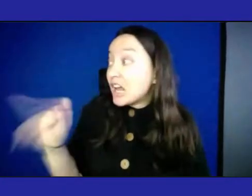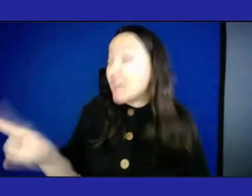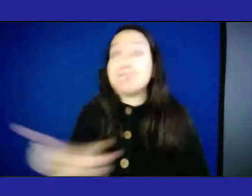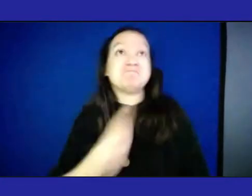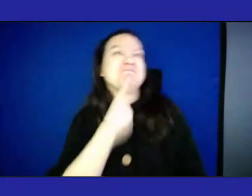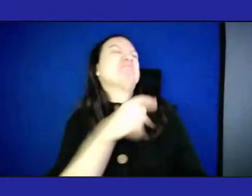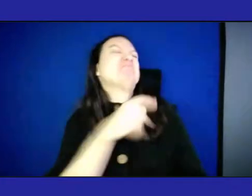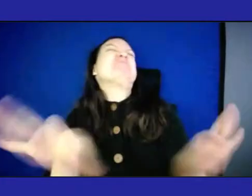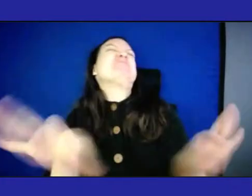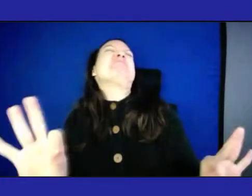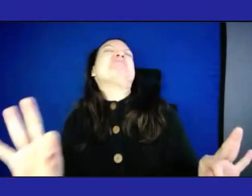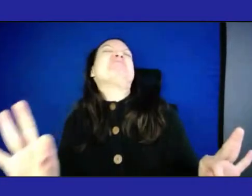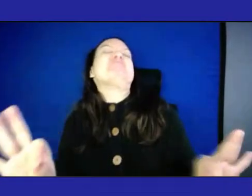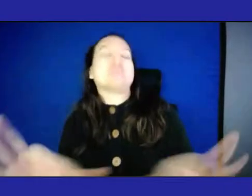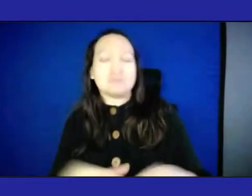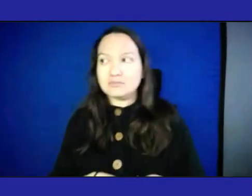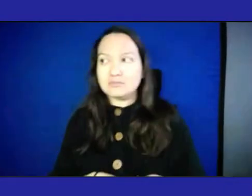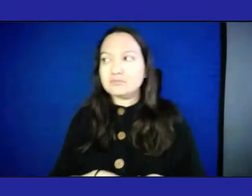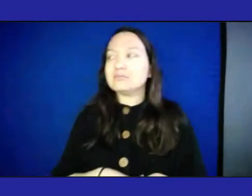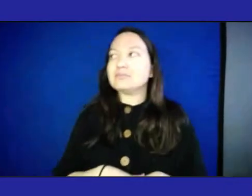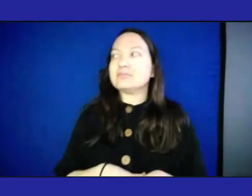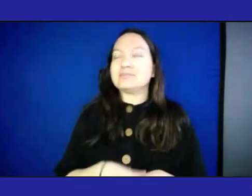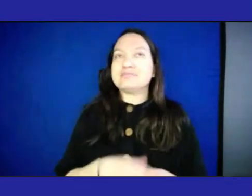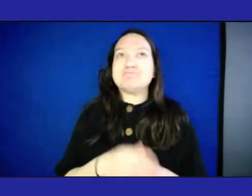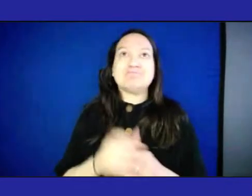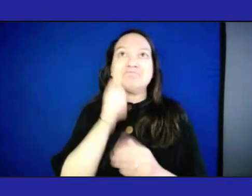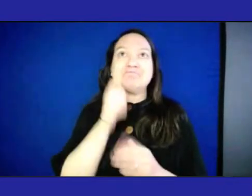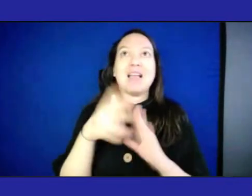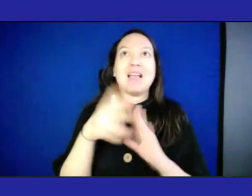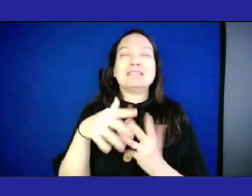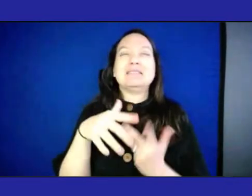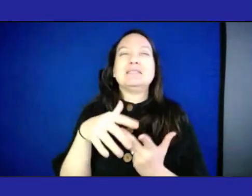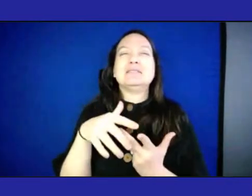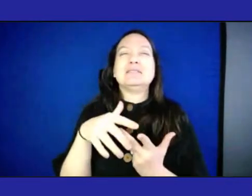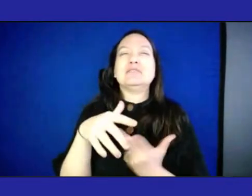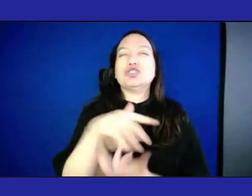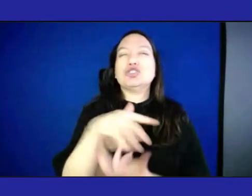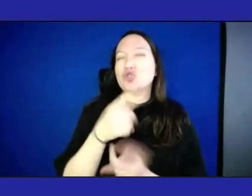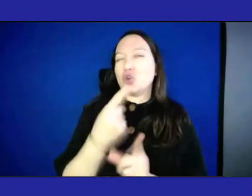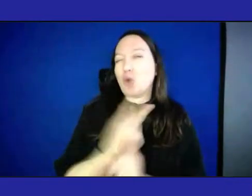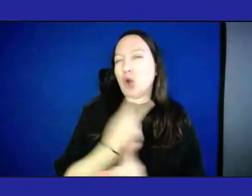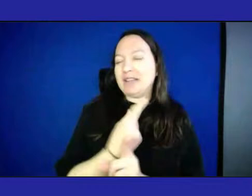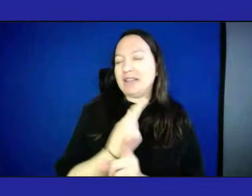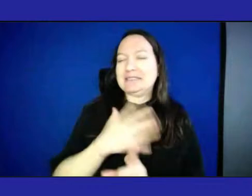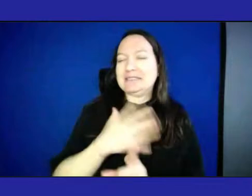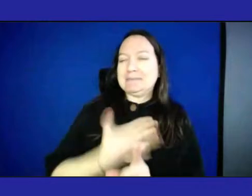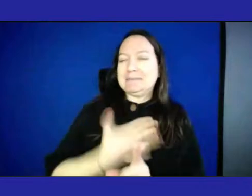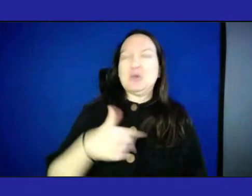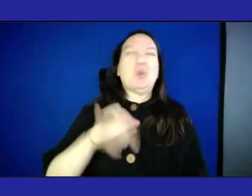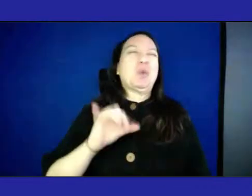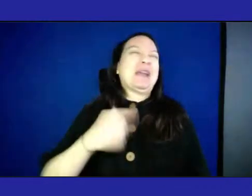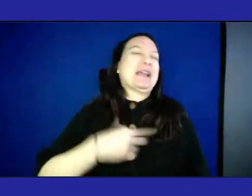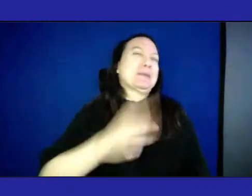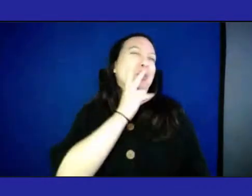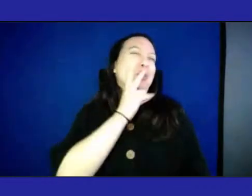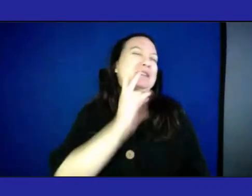very much, because it's not considered socially appropriate to admit that you smoked, right?